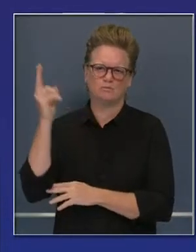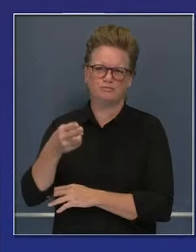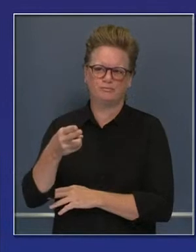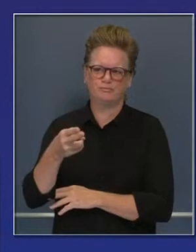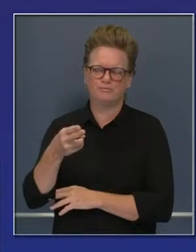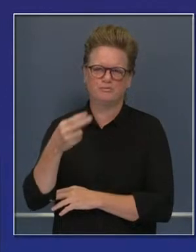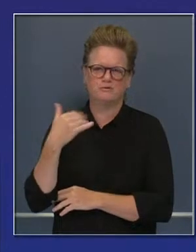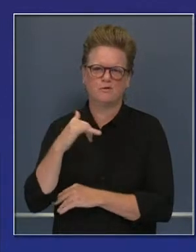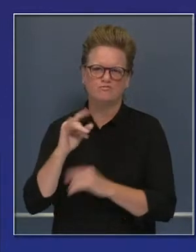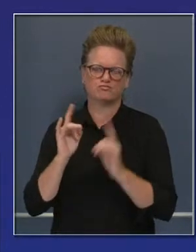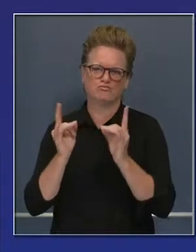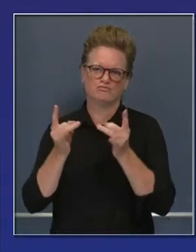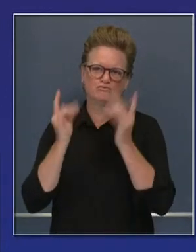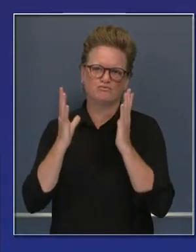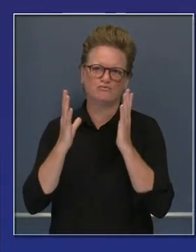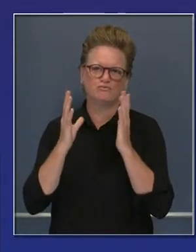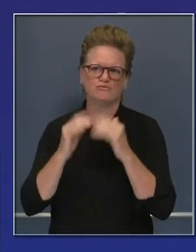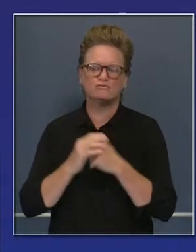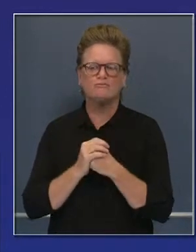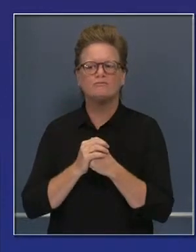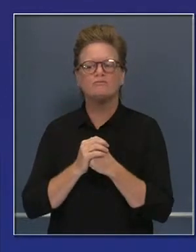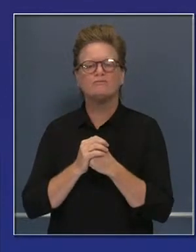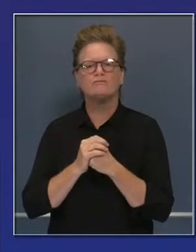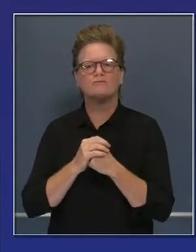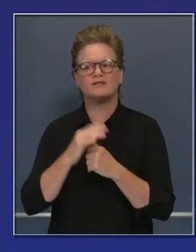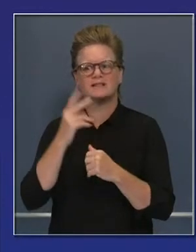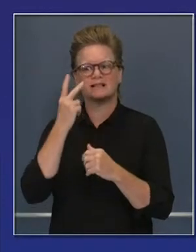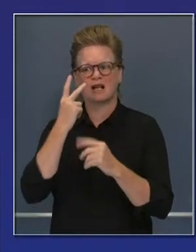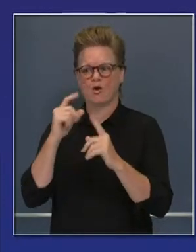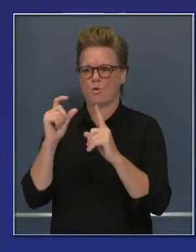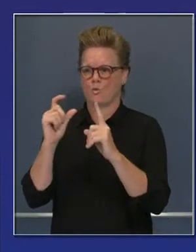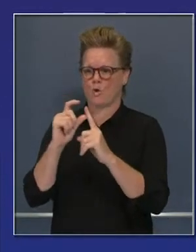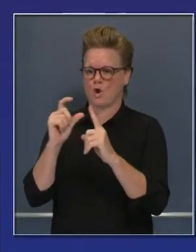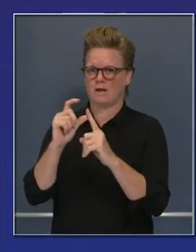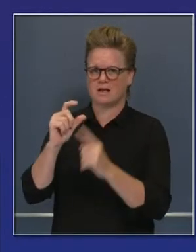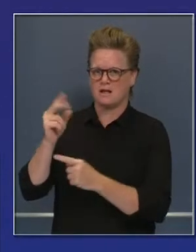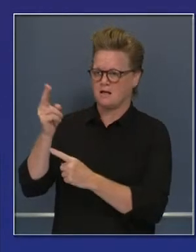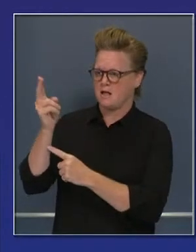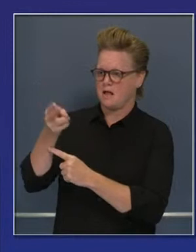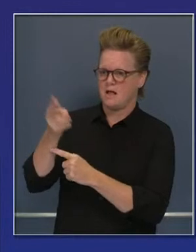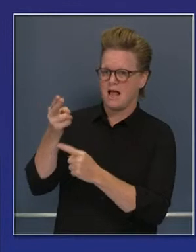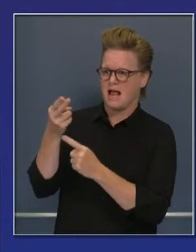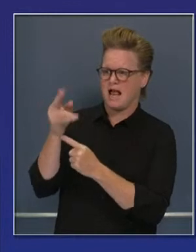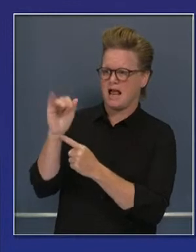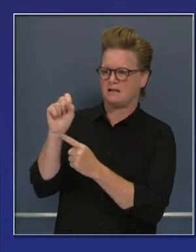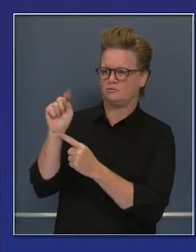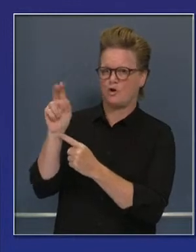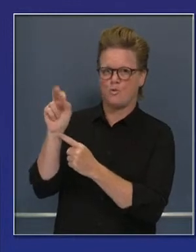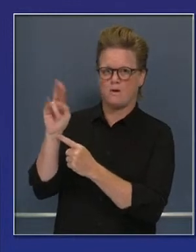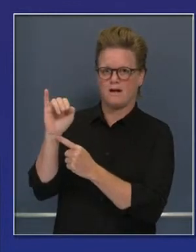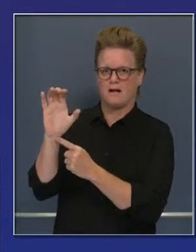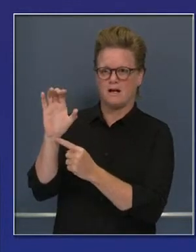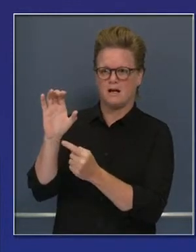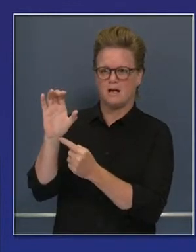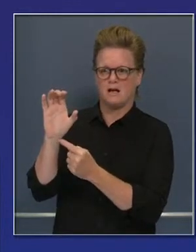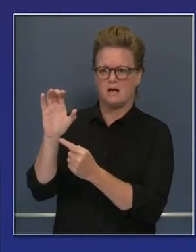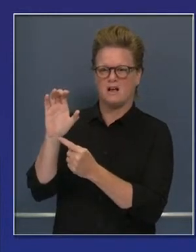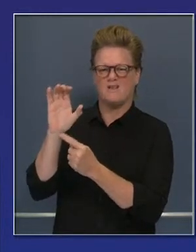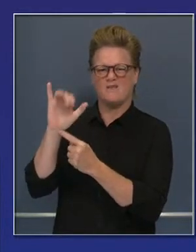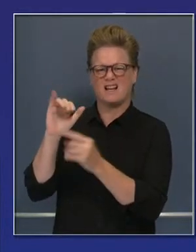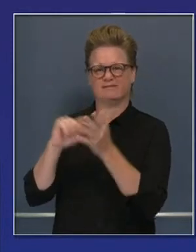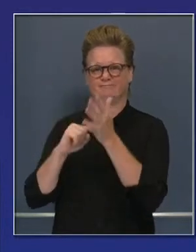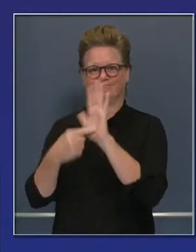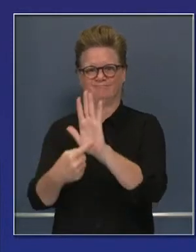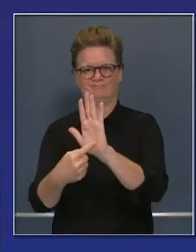we seemingly often use here in the state of California, but these numbers bear fruit to that assertion that this is